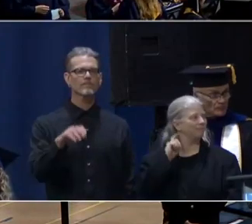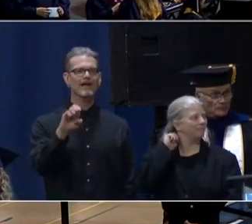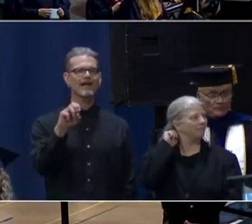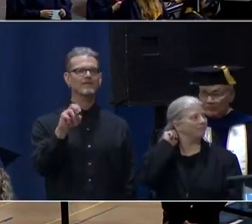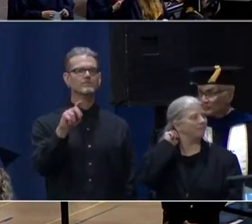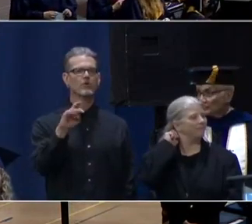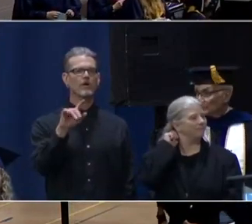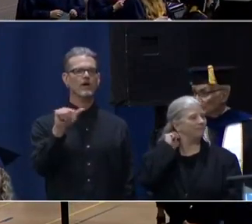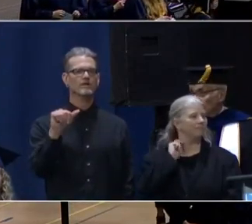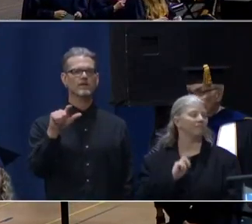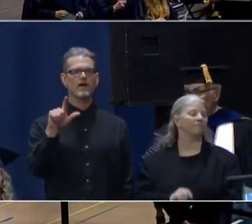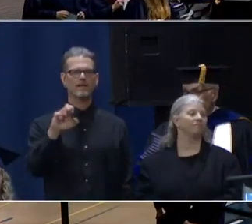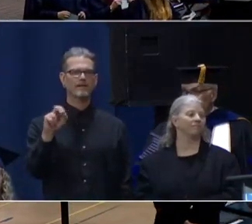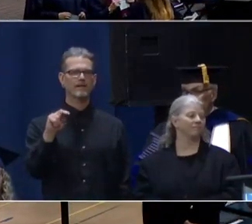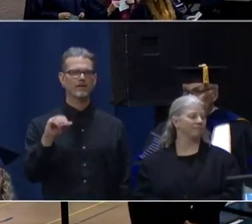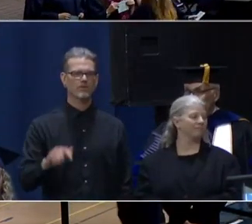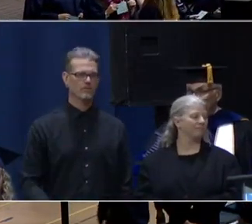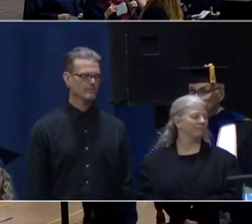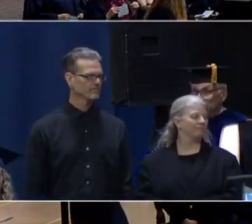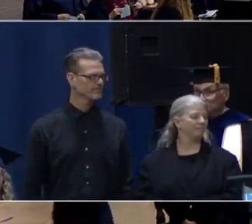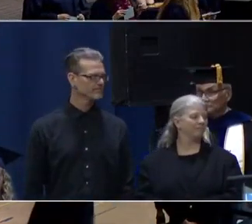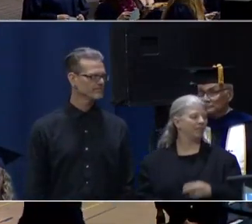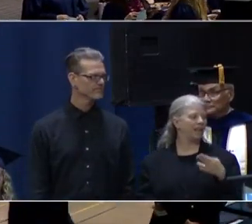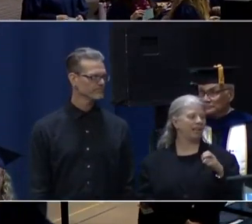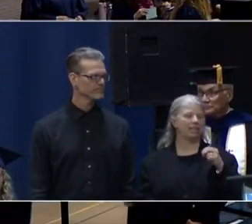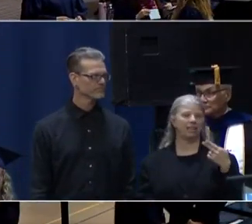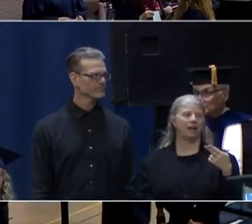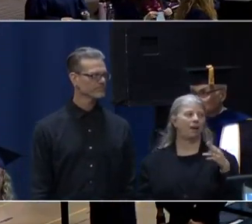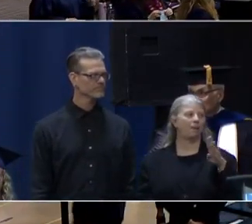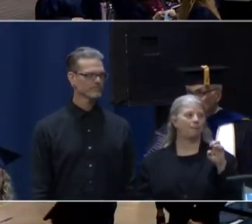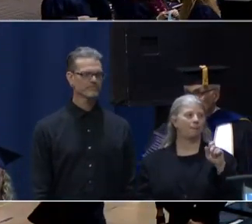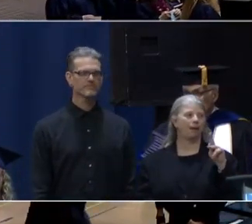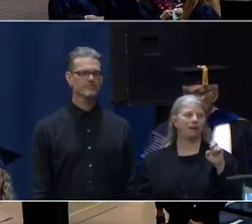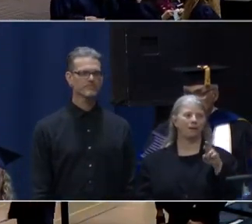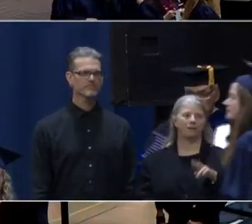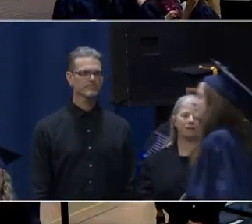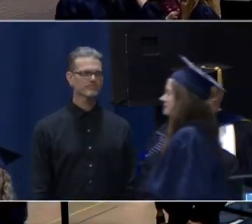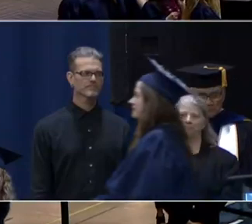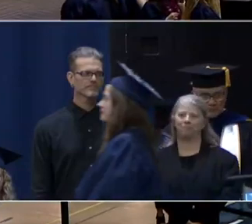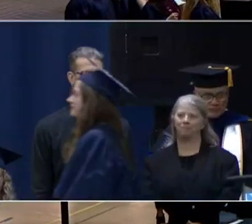Esmeralda Lino. Hannah Baker.